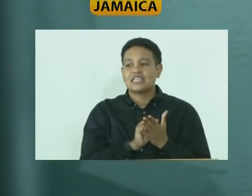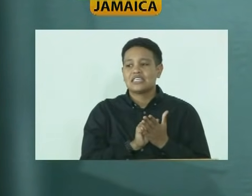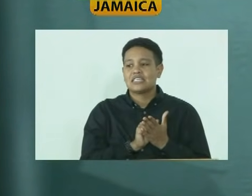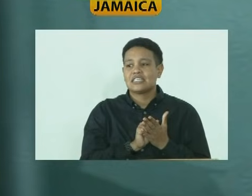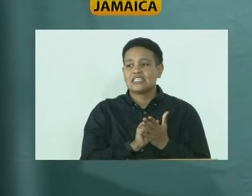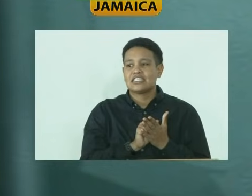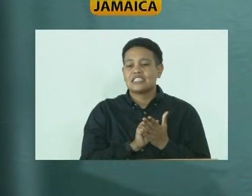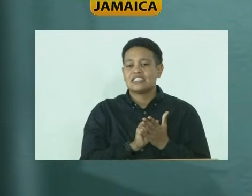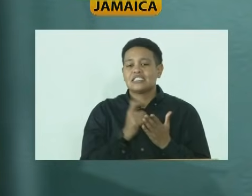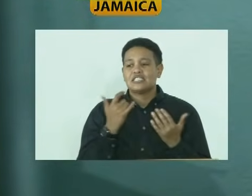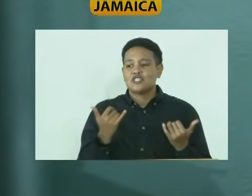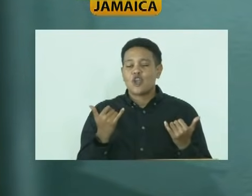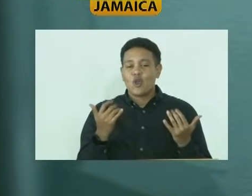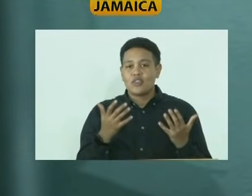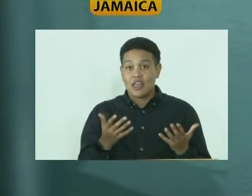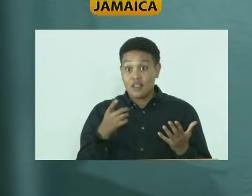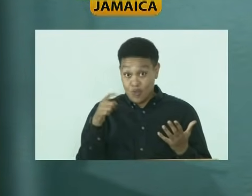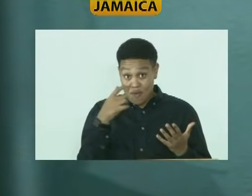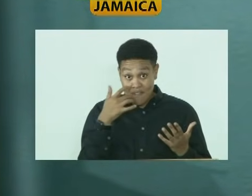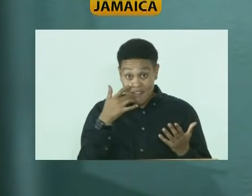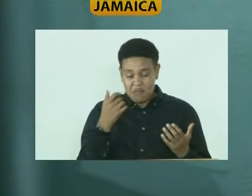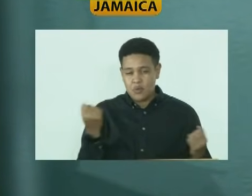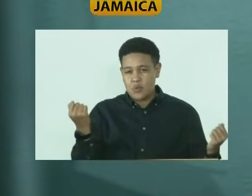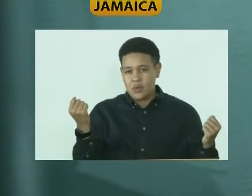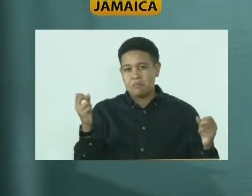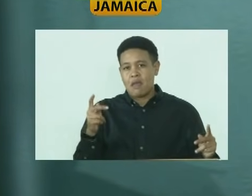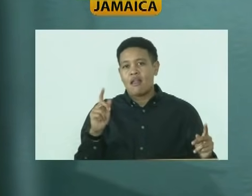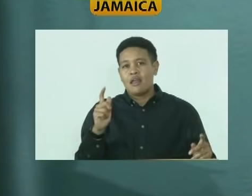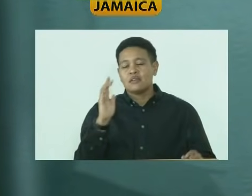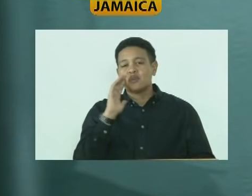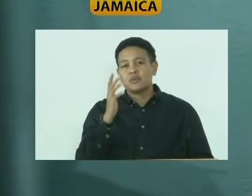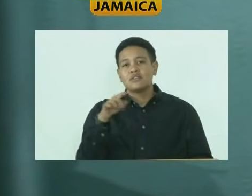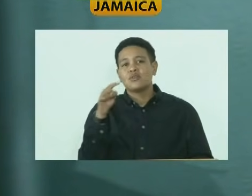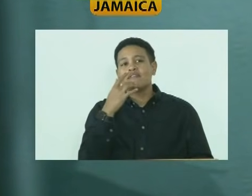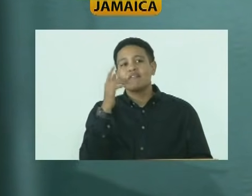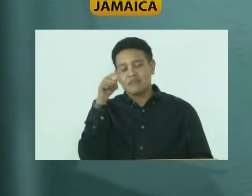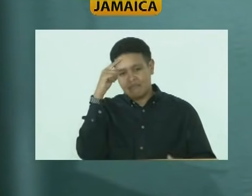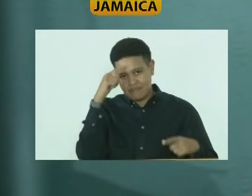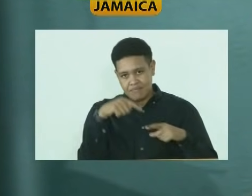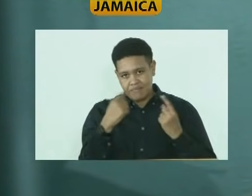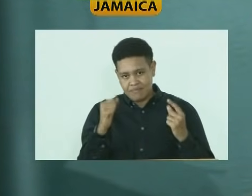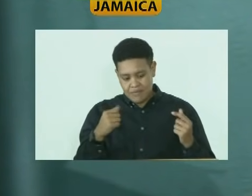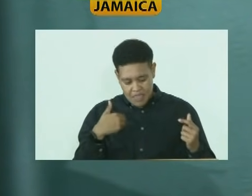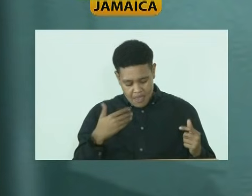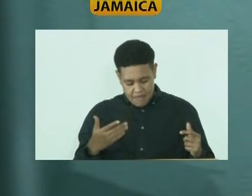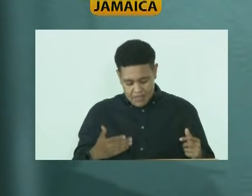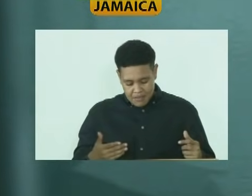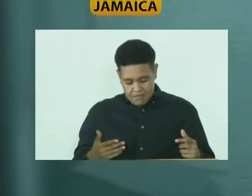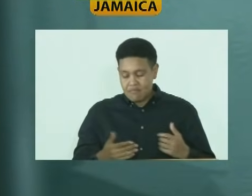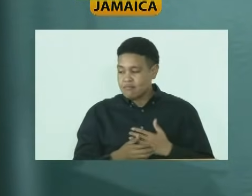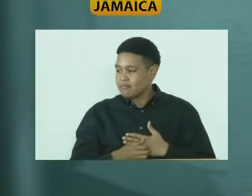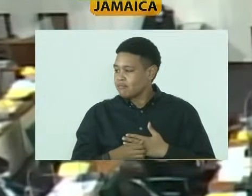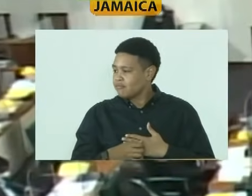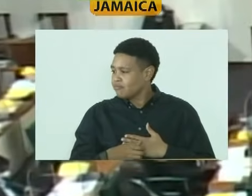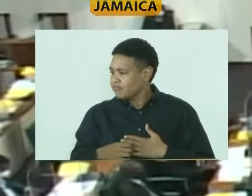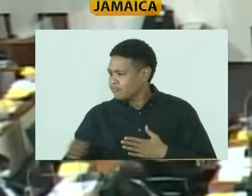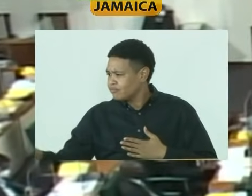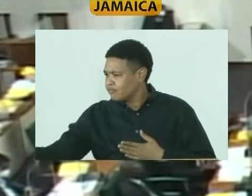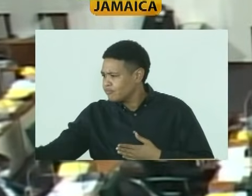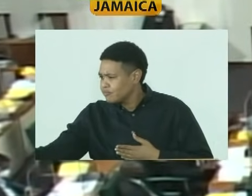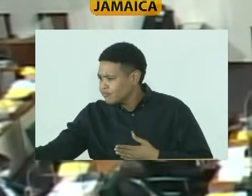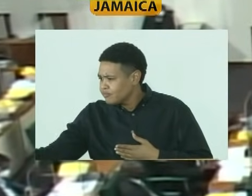it stands. Those in favour? Those against? The ayes have it. So now I'm going